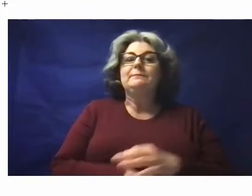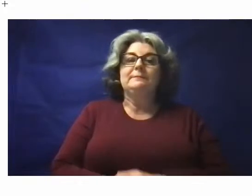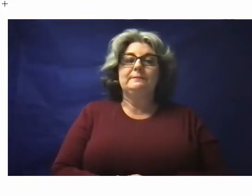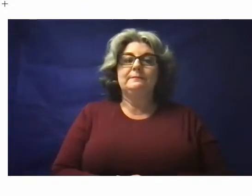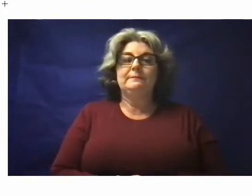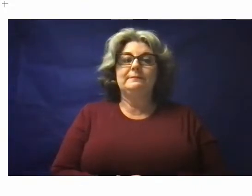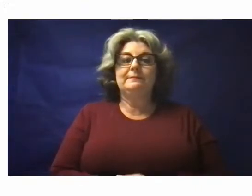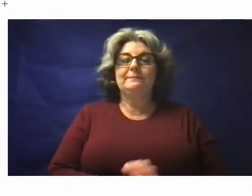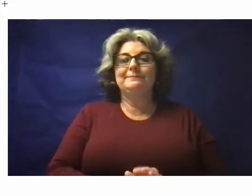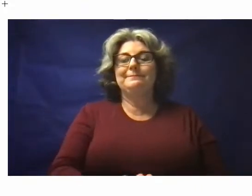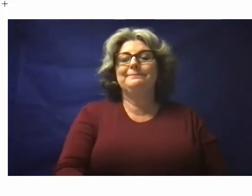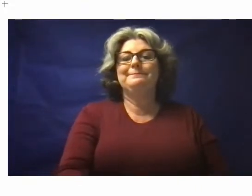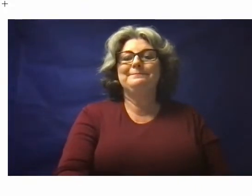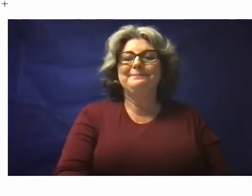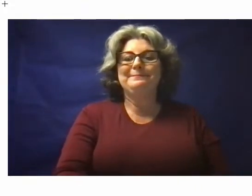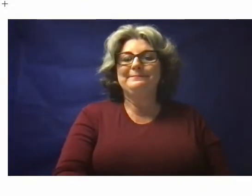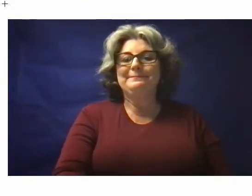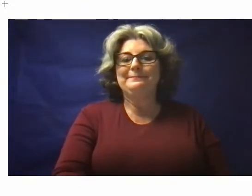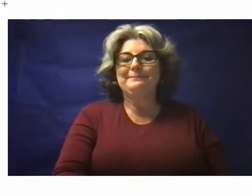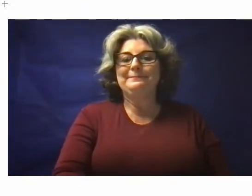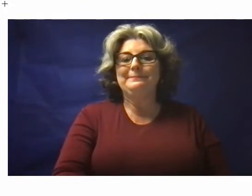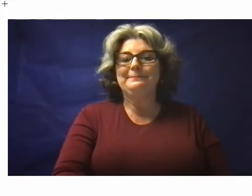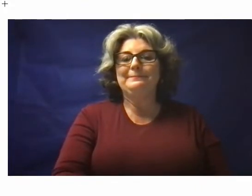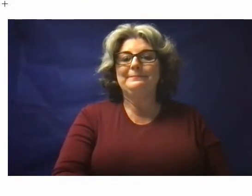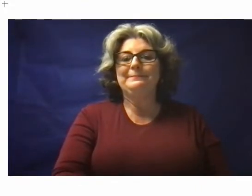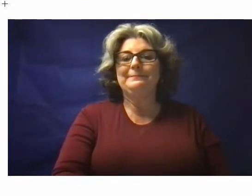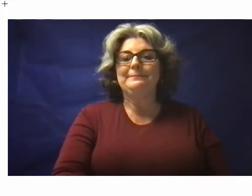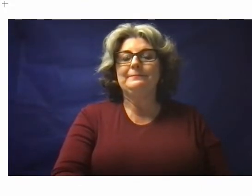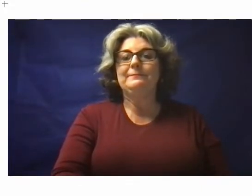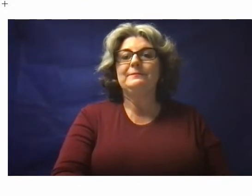so I don't know if you want to speak to that, guys, but.